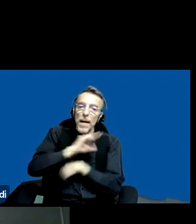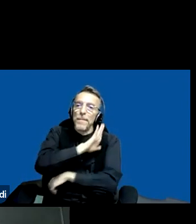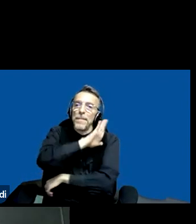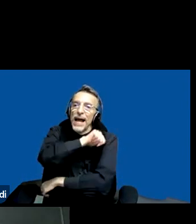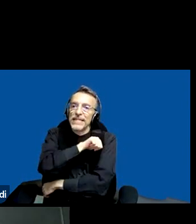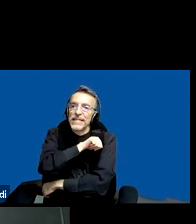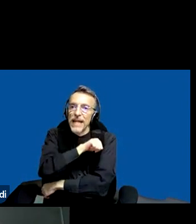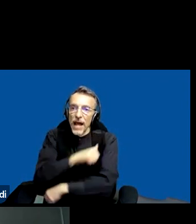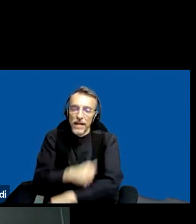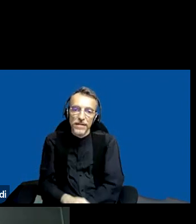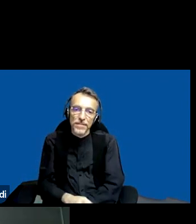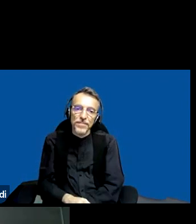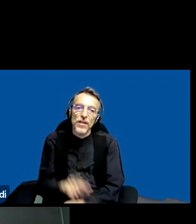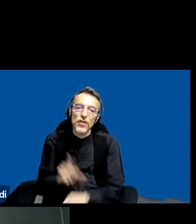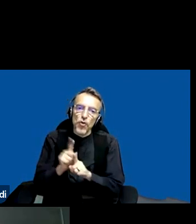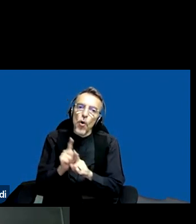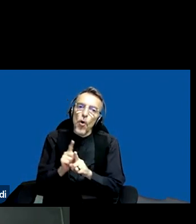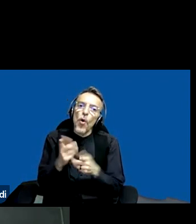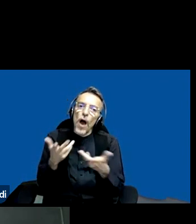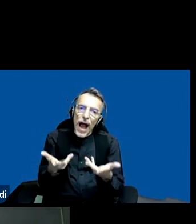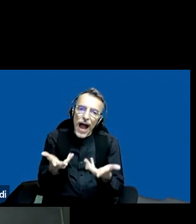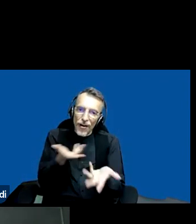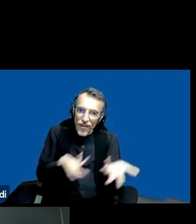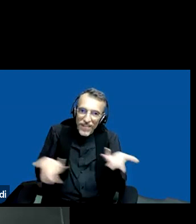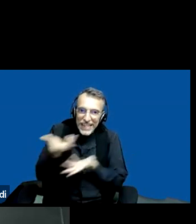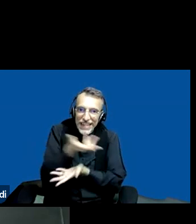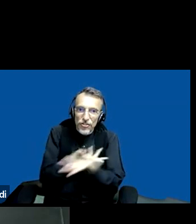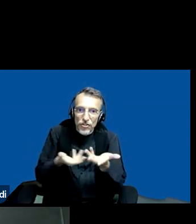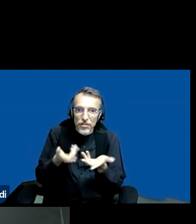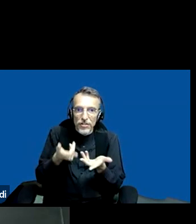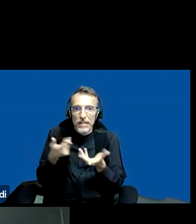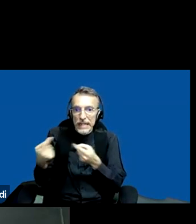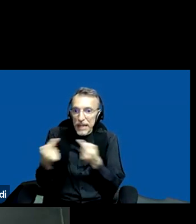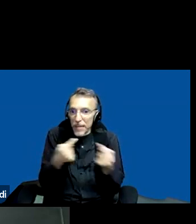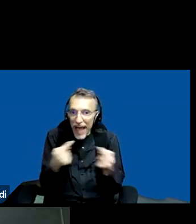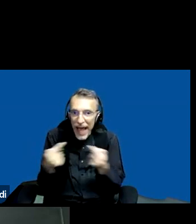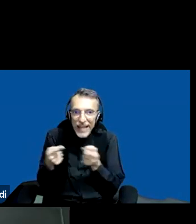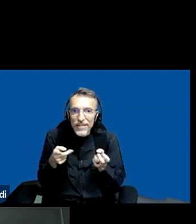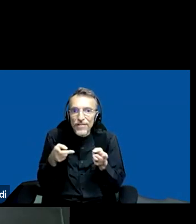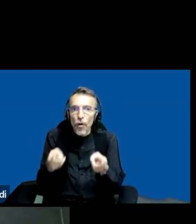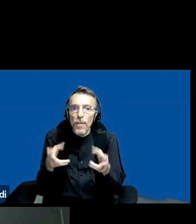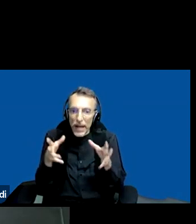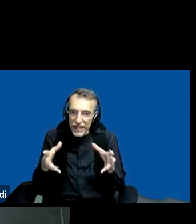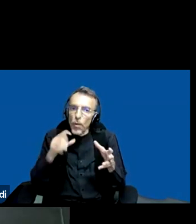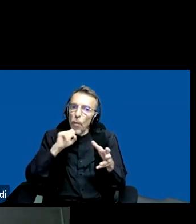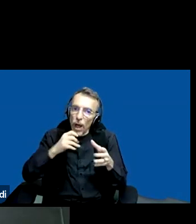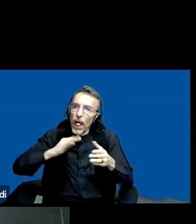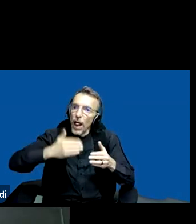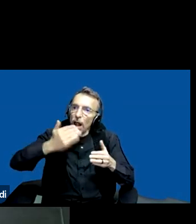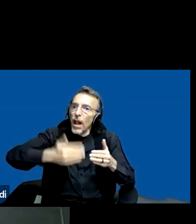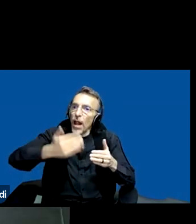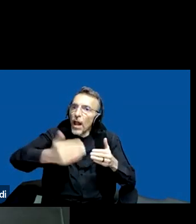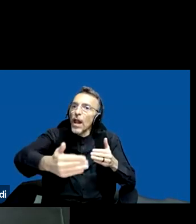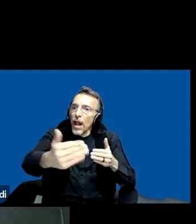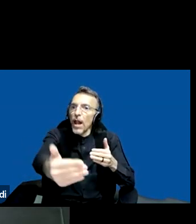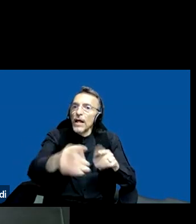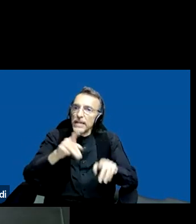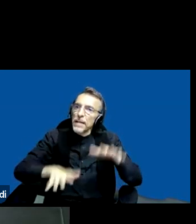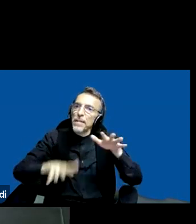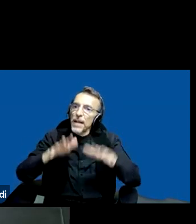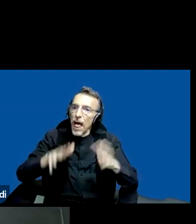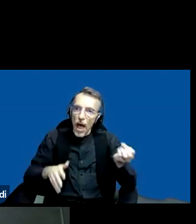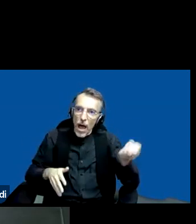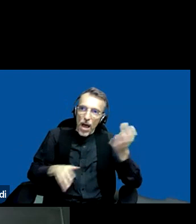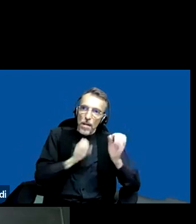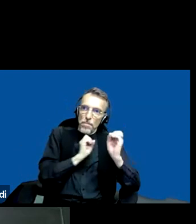taken deliberately a conversational debating format for all of these lectures, but recognizing that they're dealing with